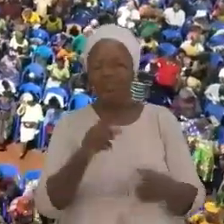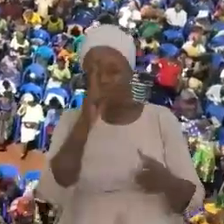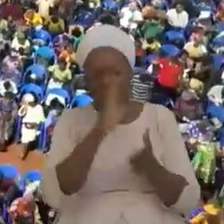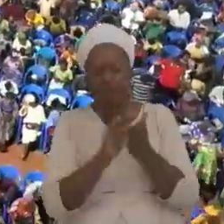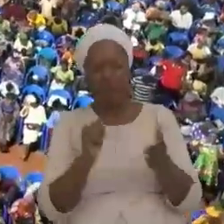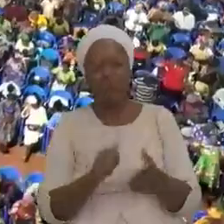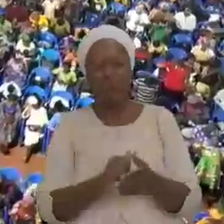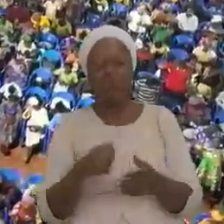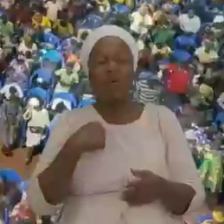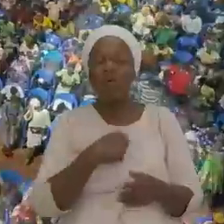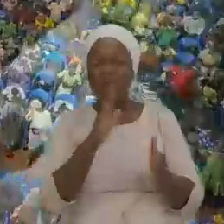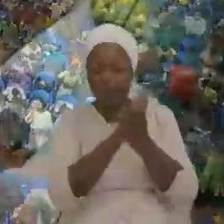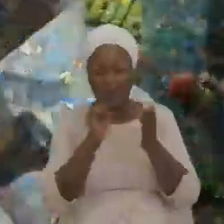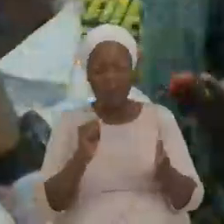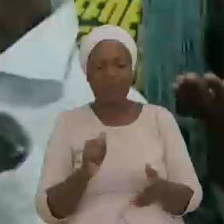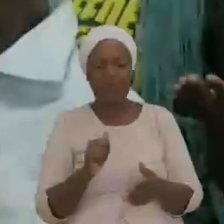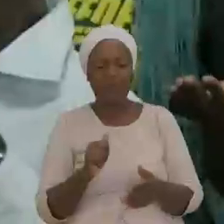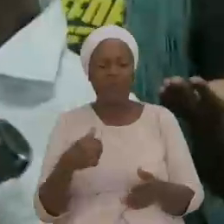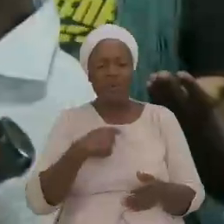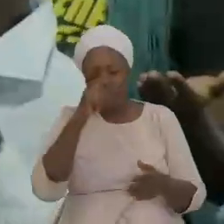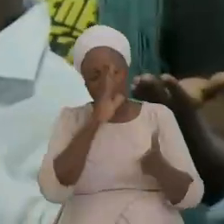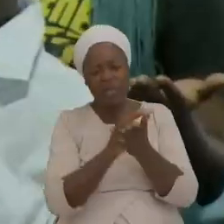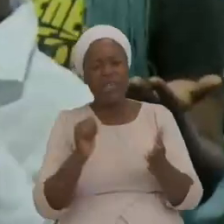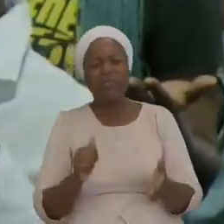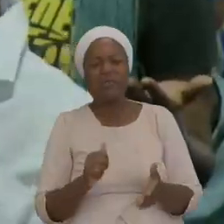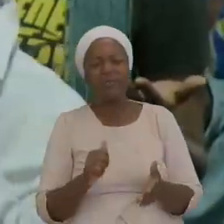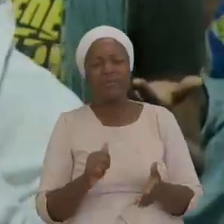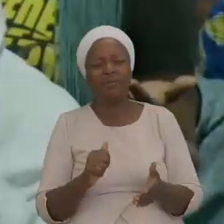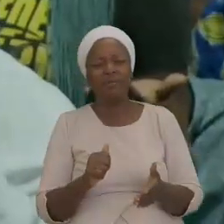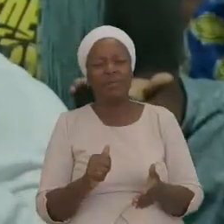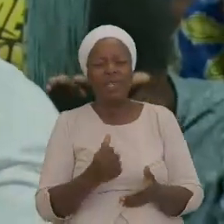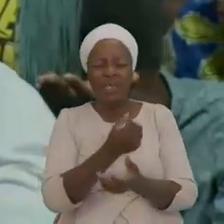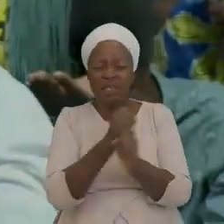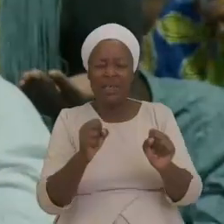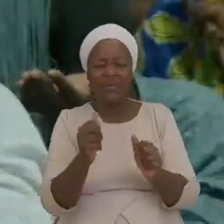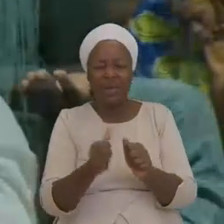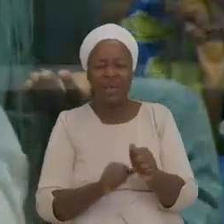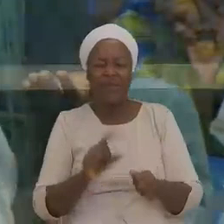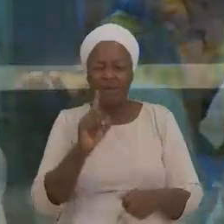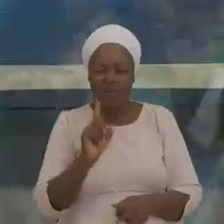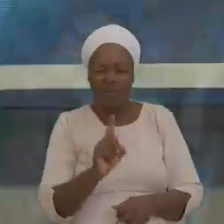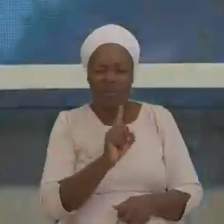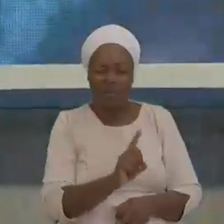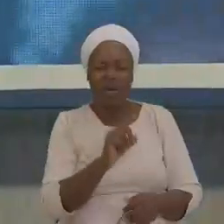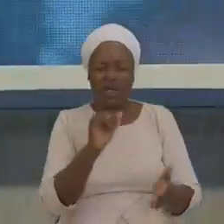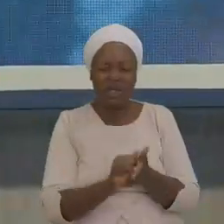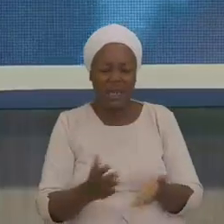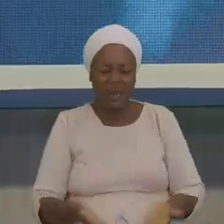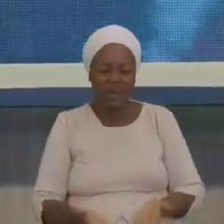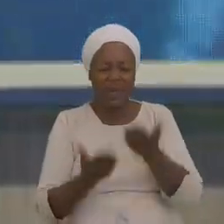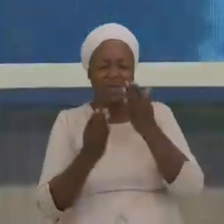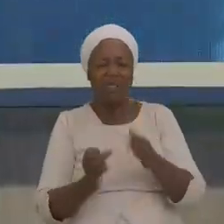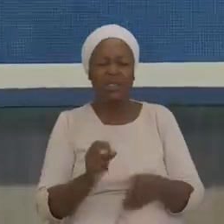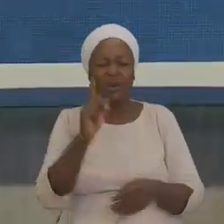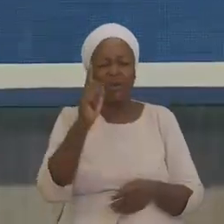We believe. We believe. Save everyone that raises up the hand, that